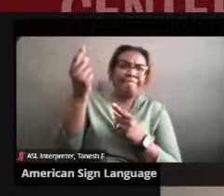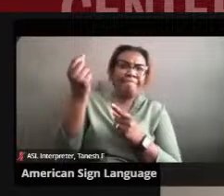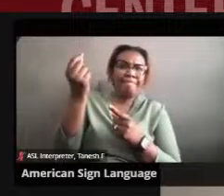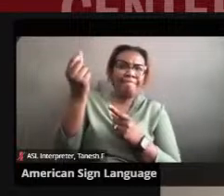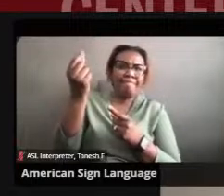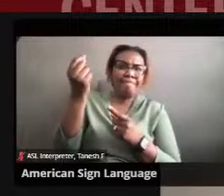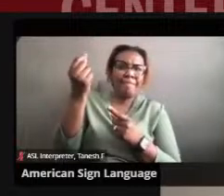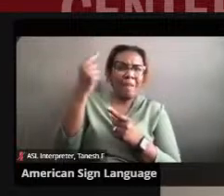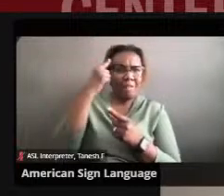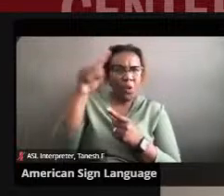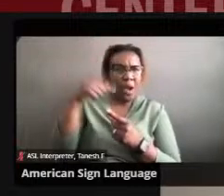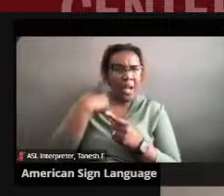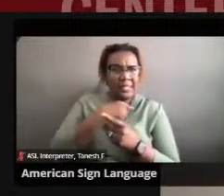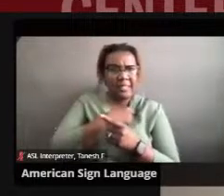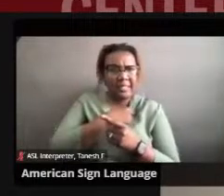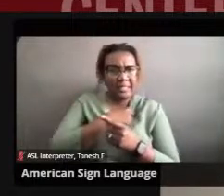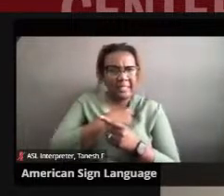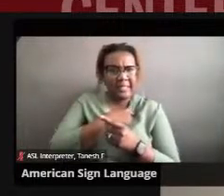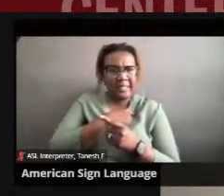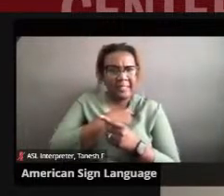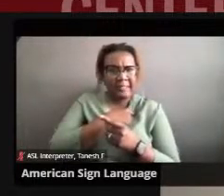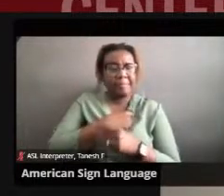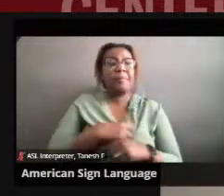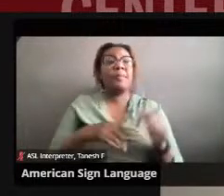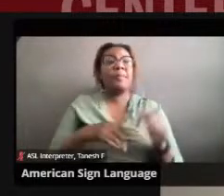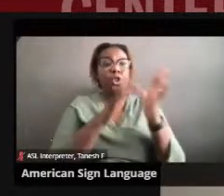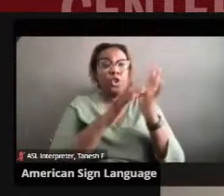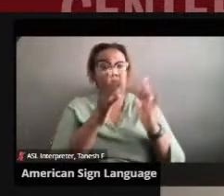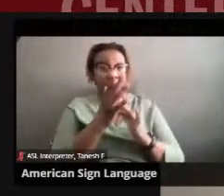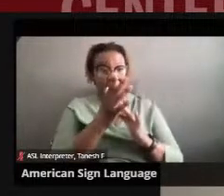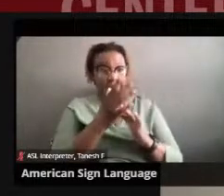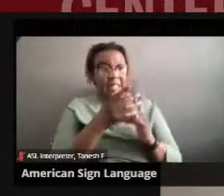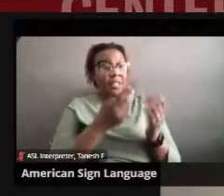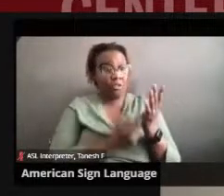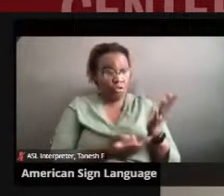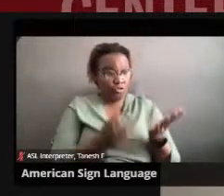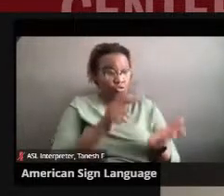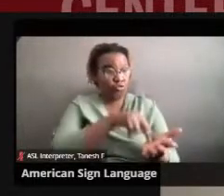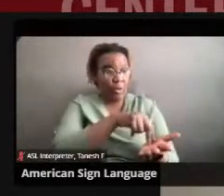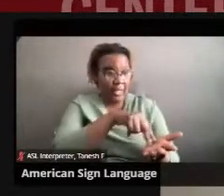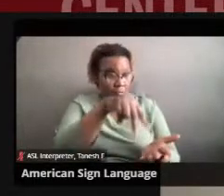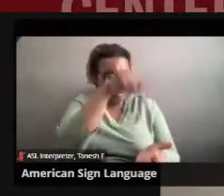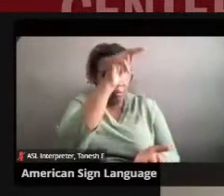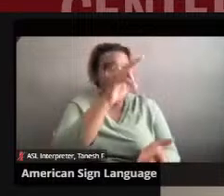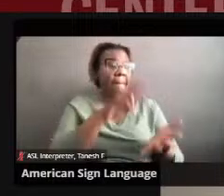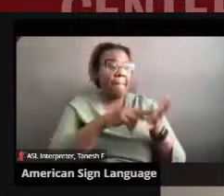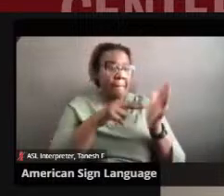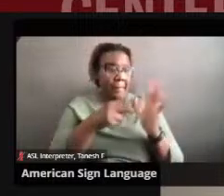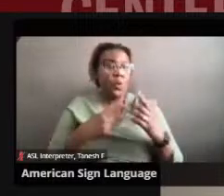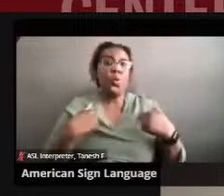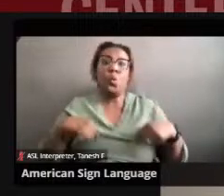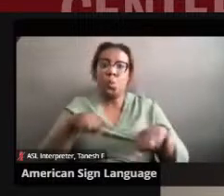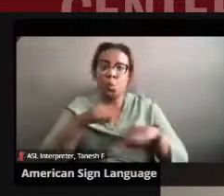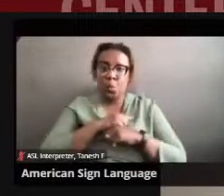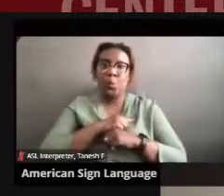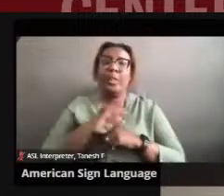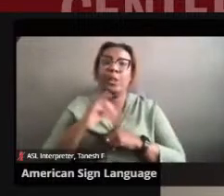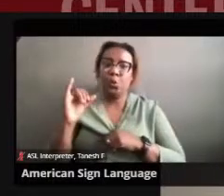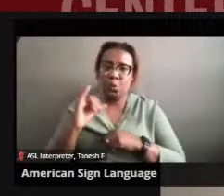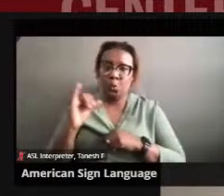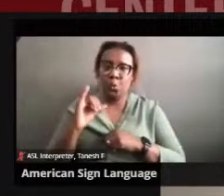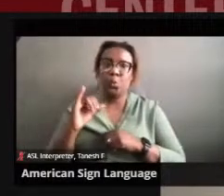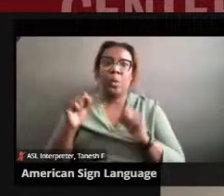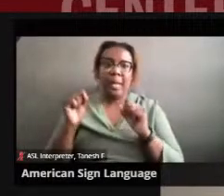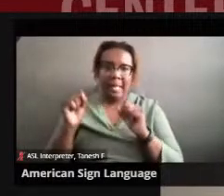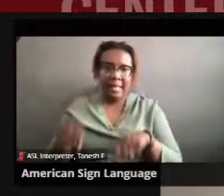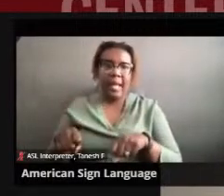Perhaps the resurrection of Jesus also means that we too might be